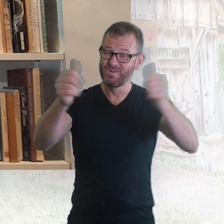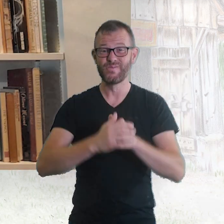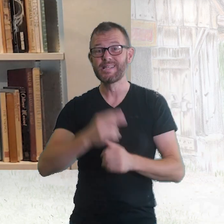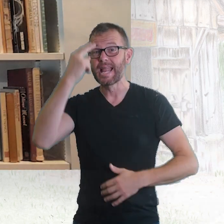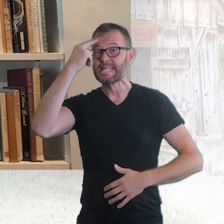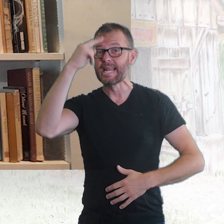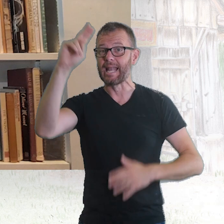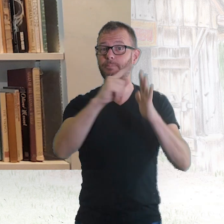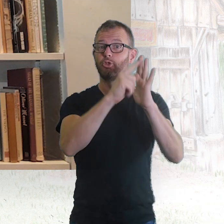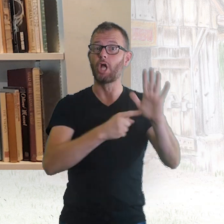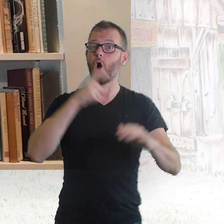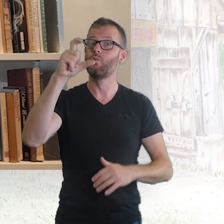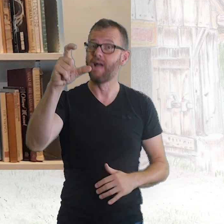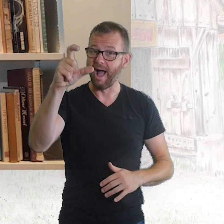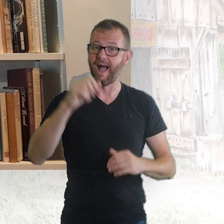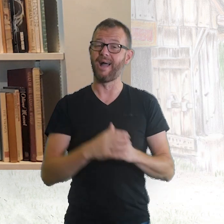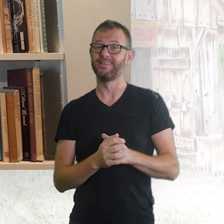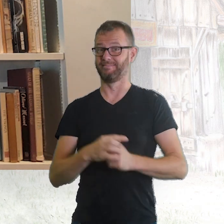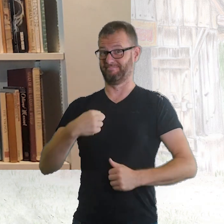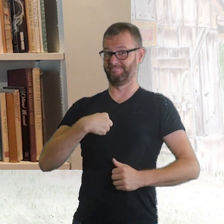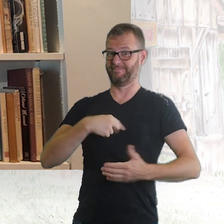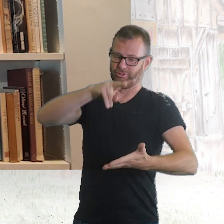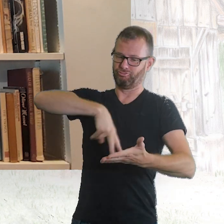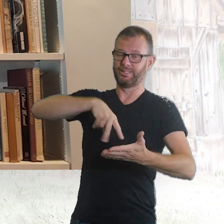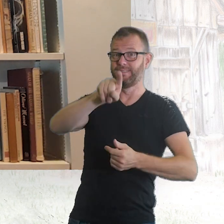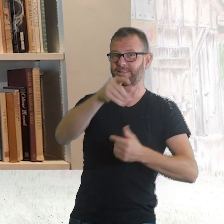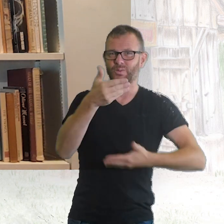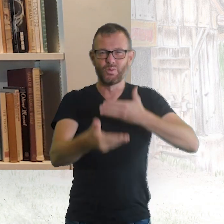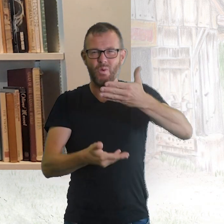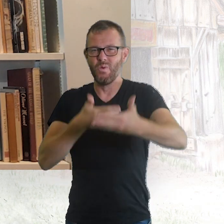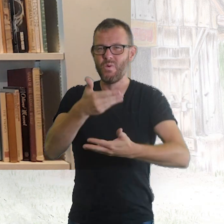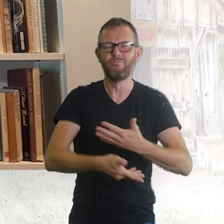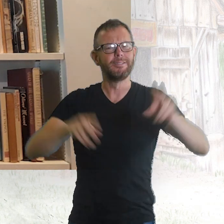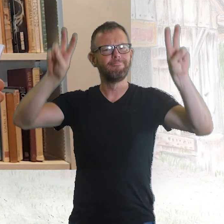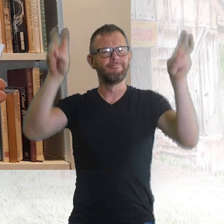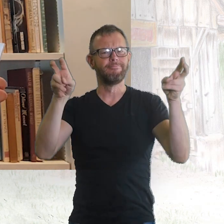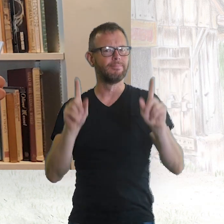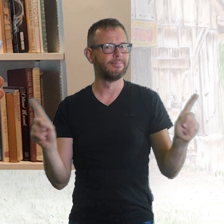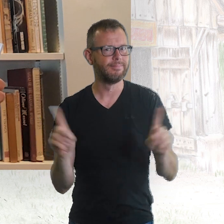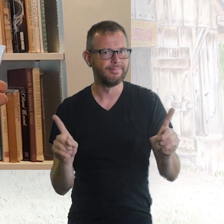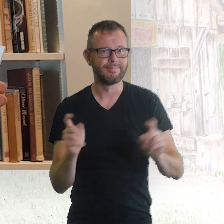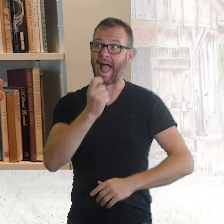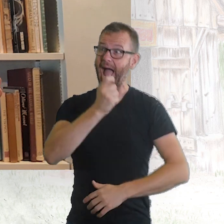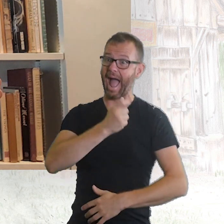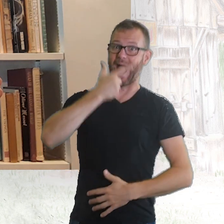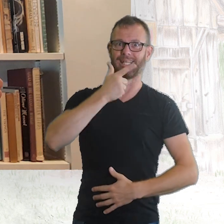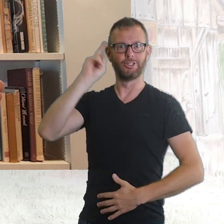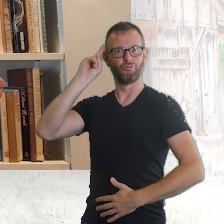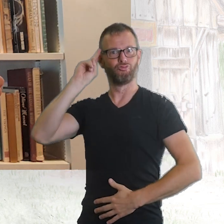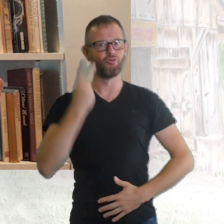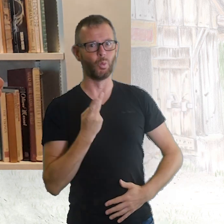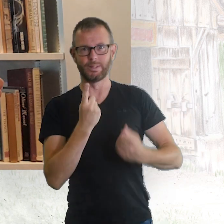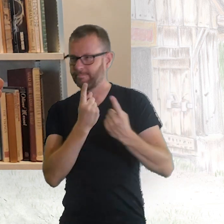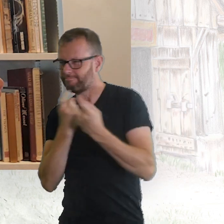Hello, my name is Joe Carr and I'm going to read you a story called Alex and Rosie Explore